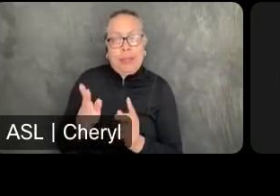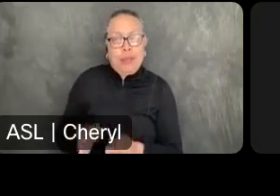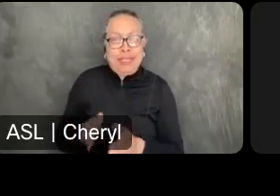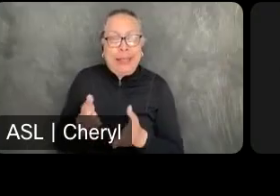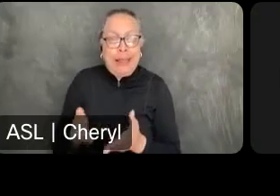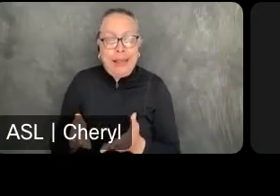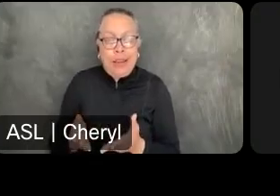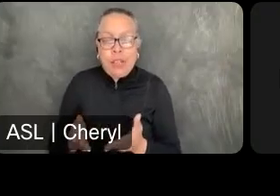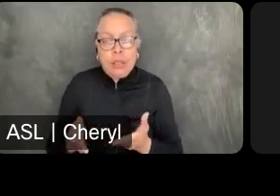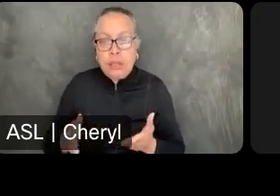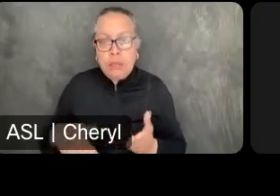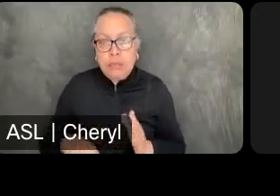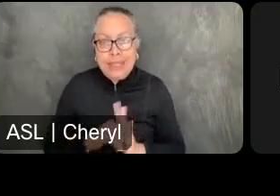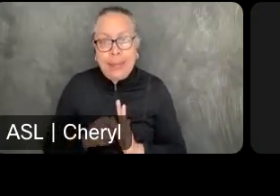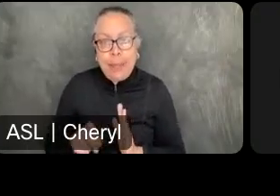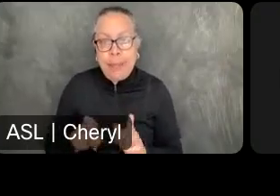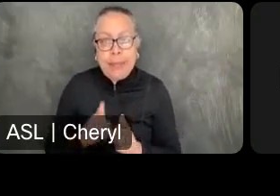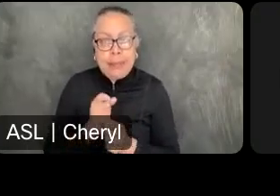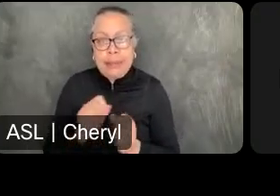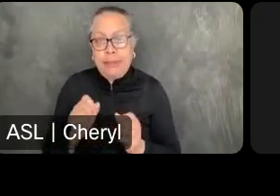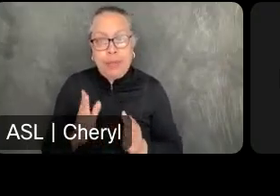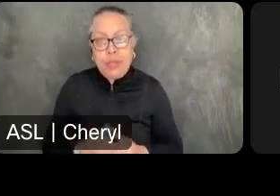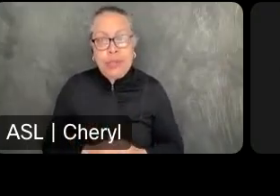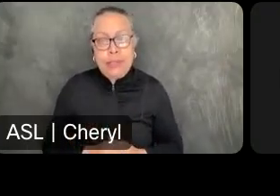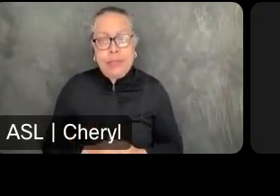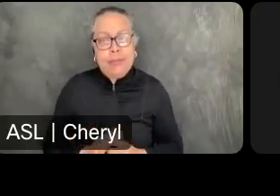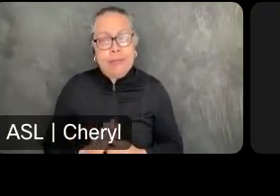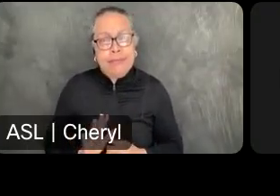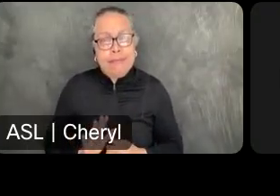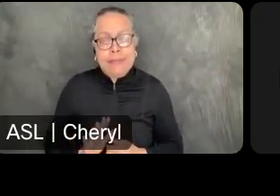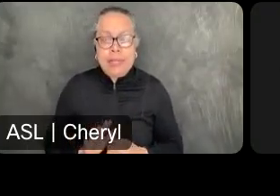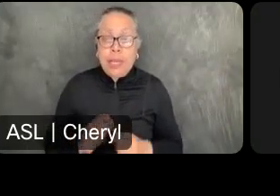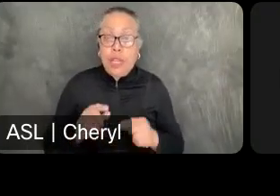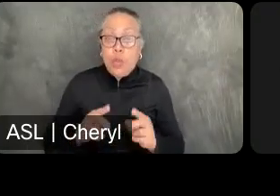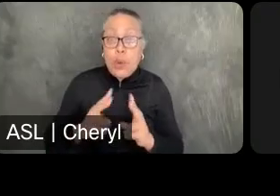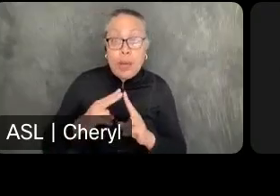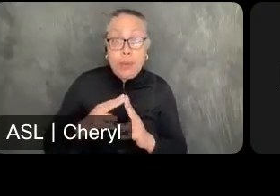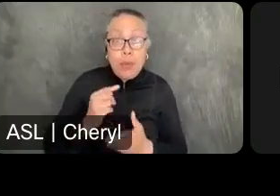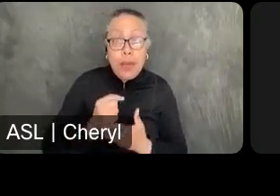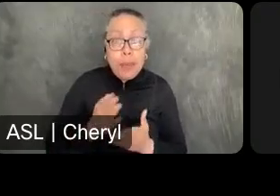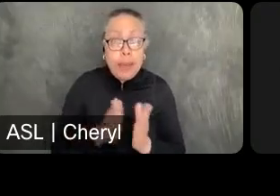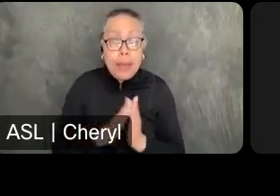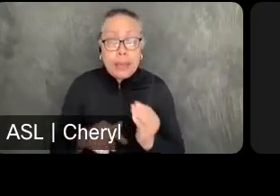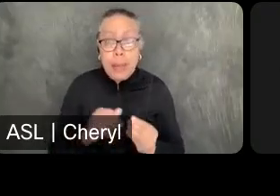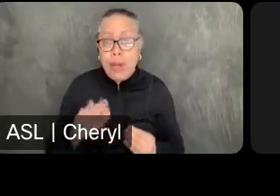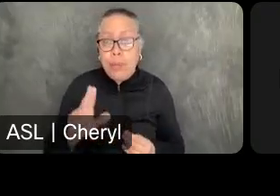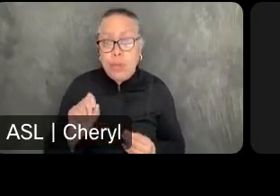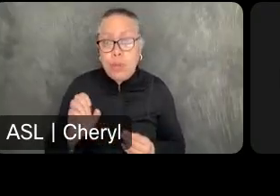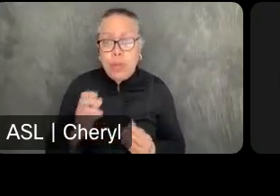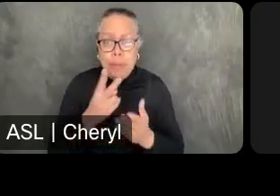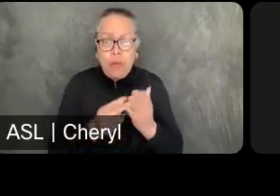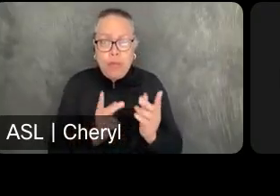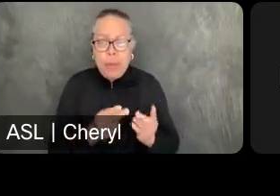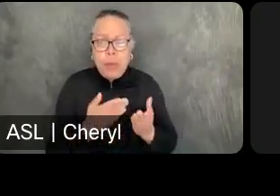met alone with them. Never ask about abuse during a couples therapy appointment when both partners or